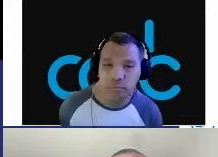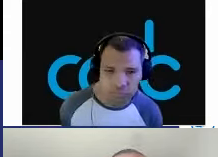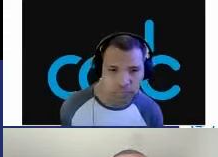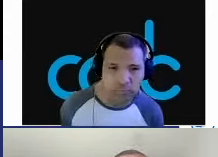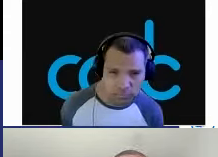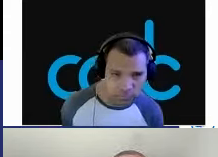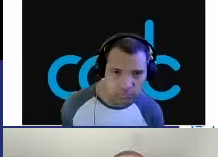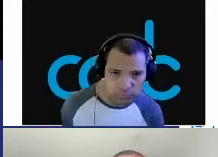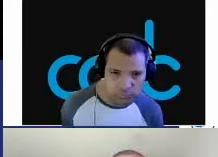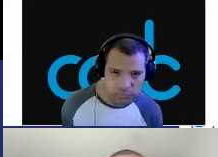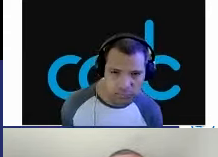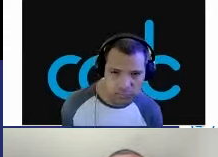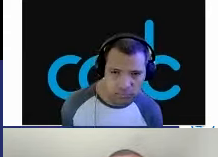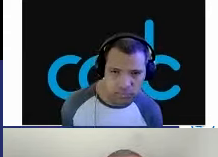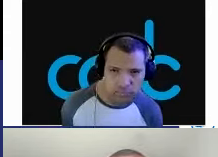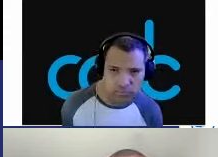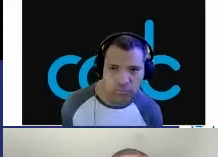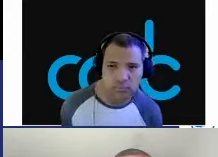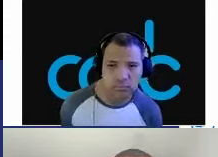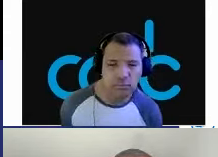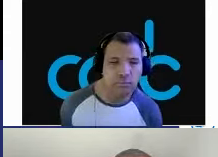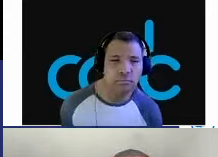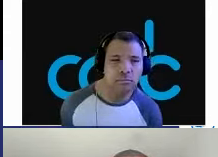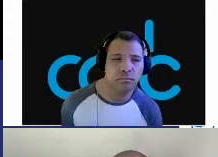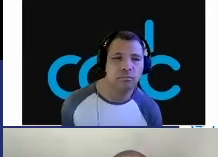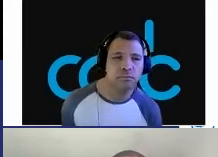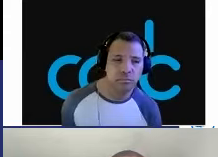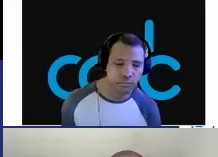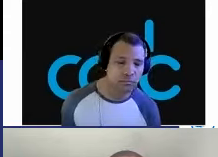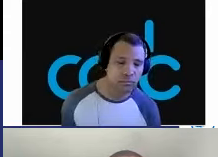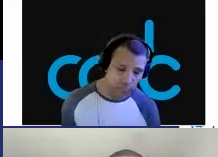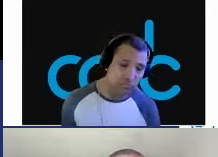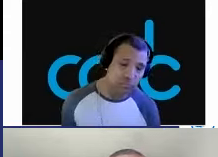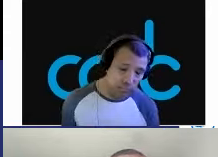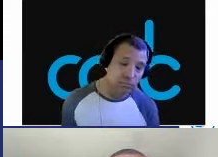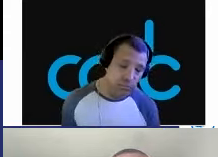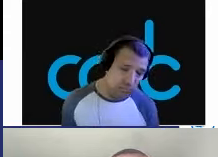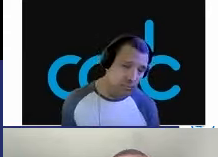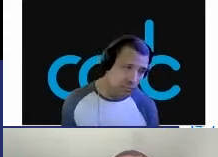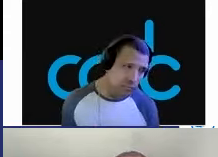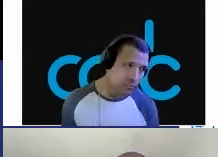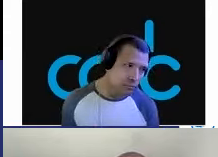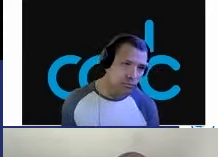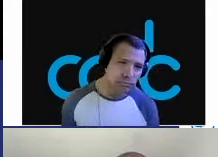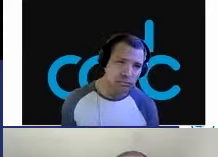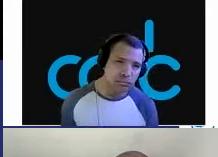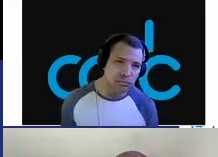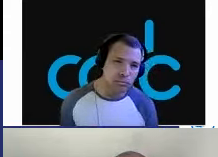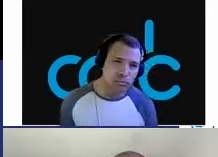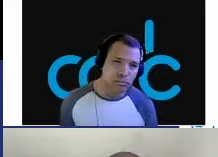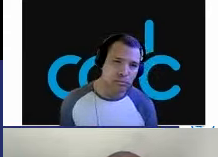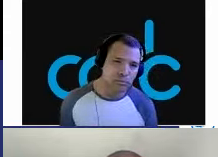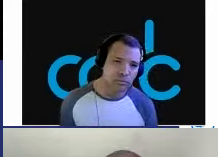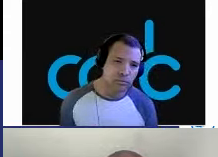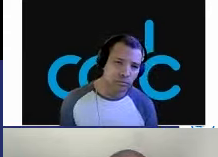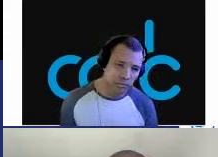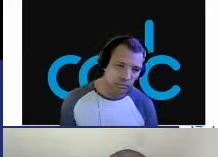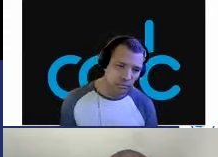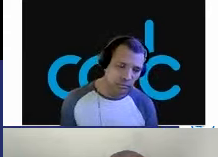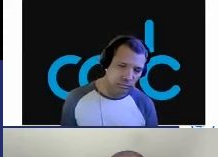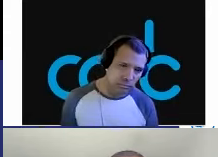years. And it's not evidence-based, but it's promising practices that it's really making sure that it's making